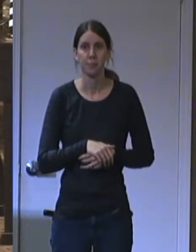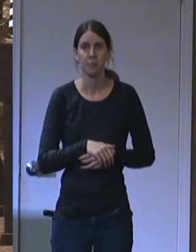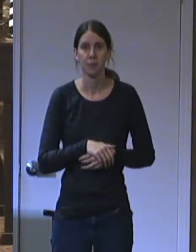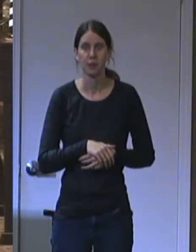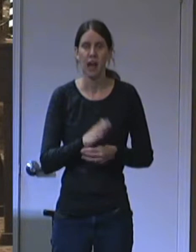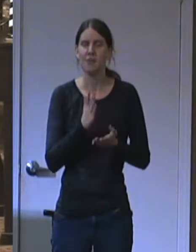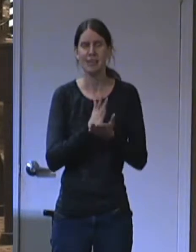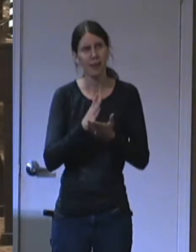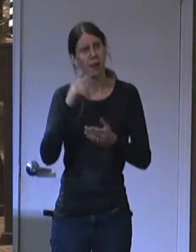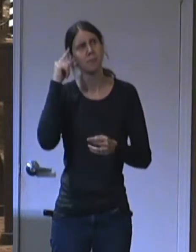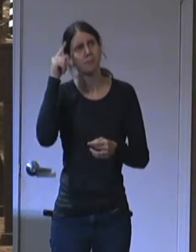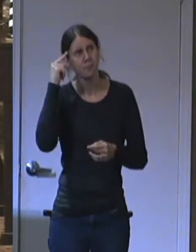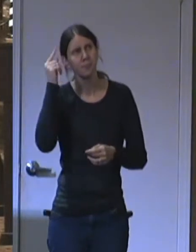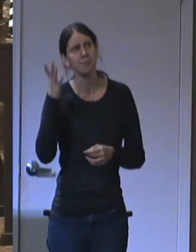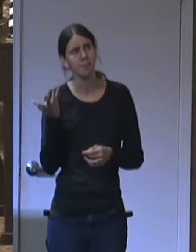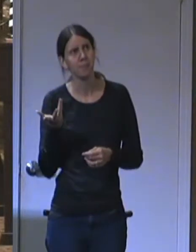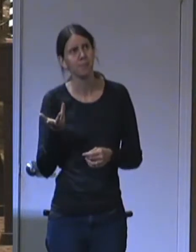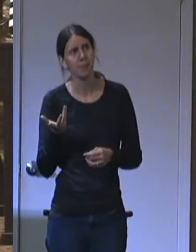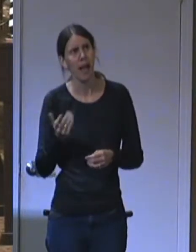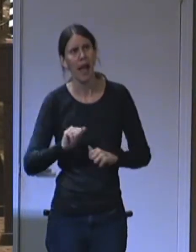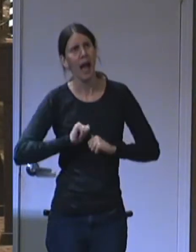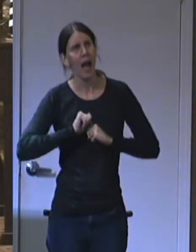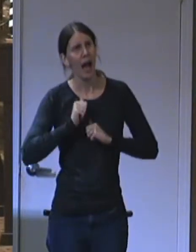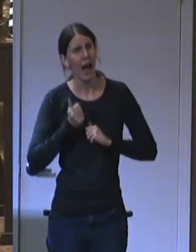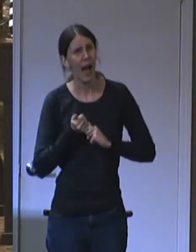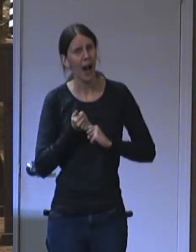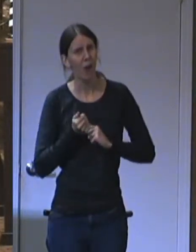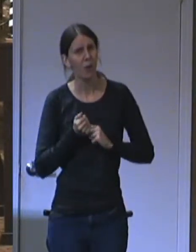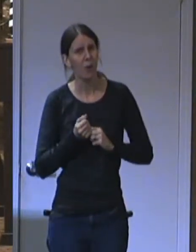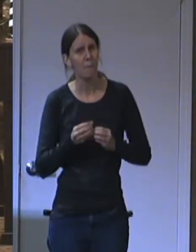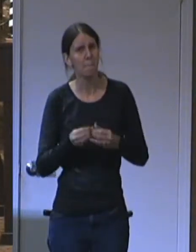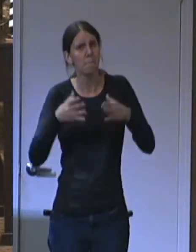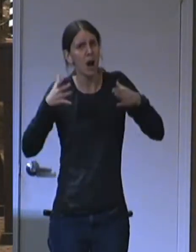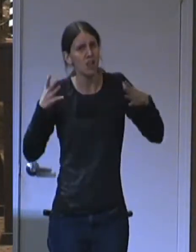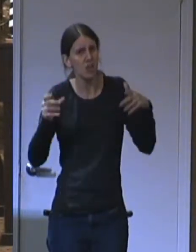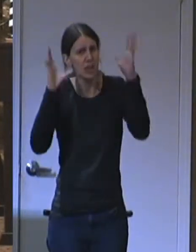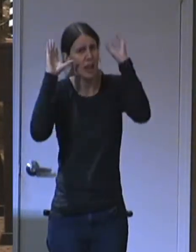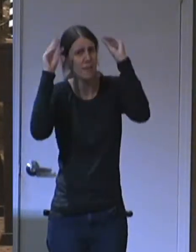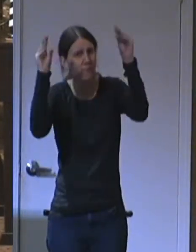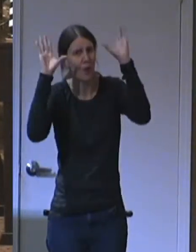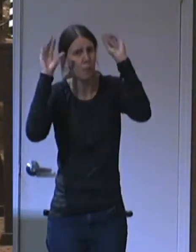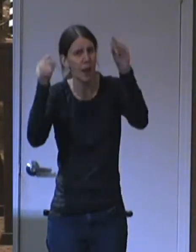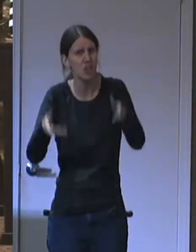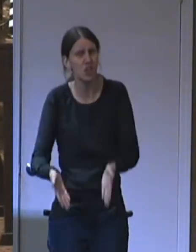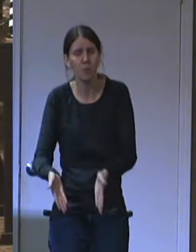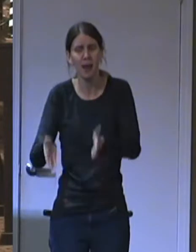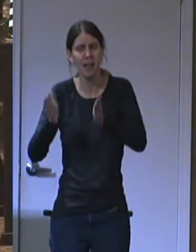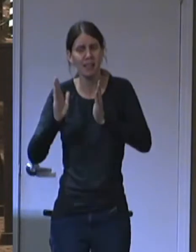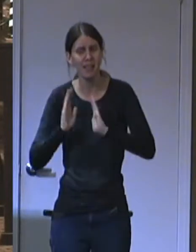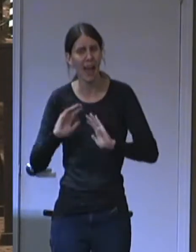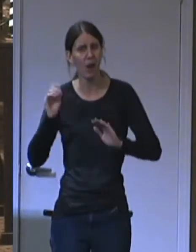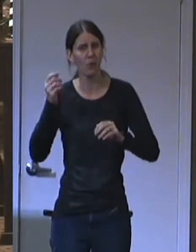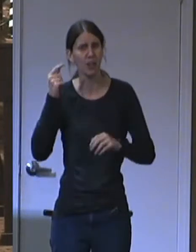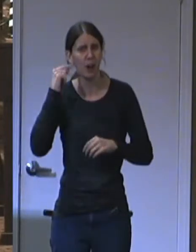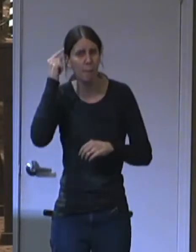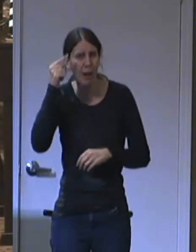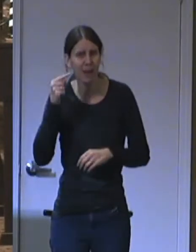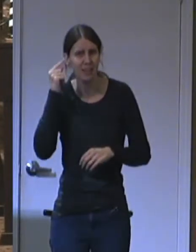If we stop and think about how much we listen to, how much we allow into our lives every single